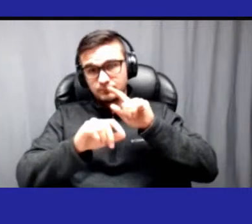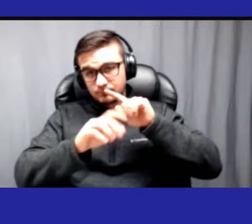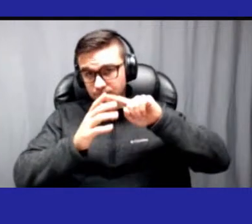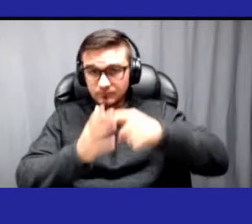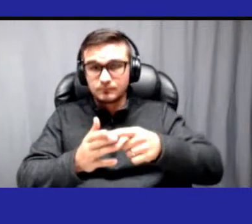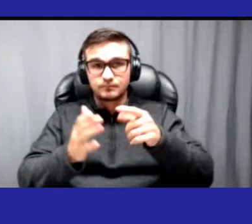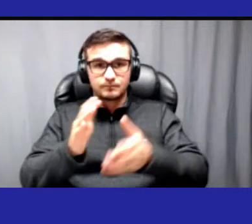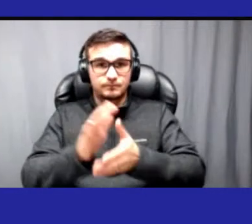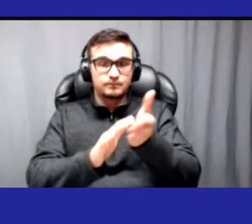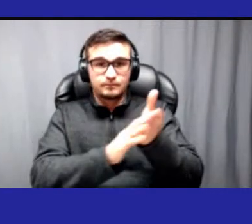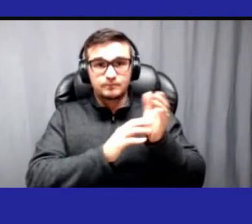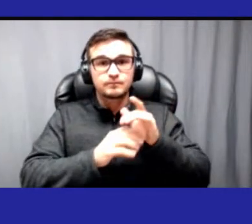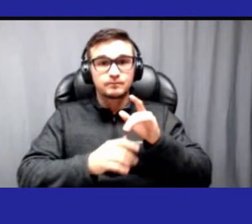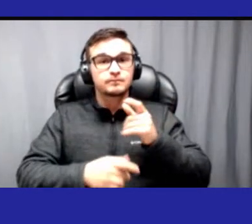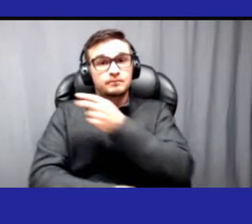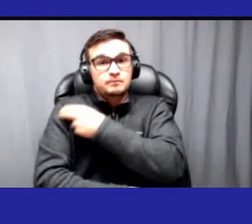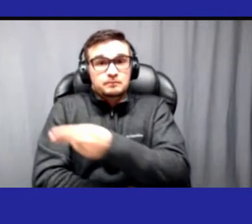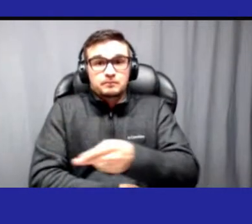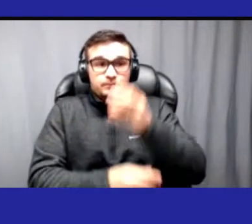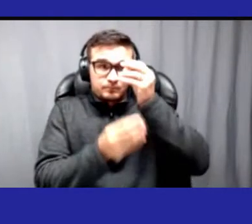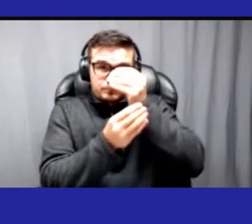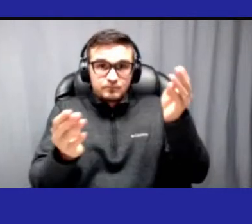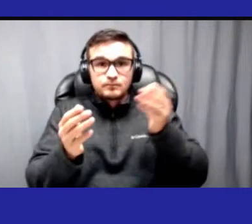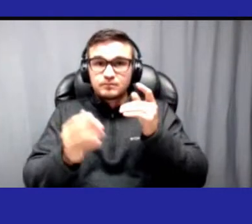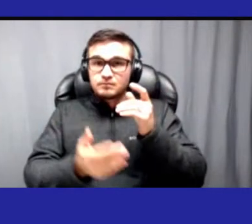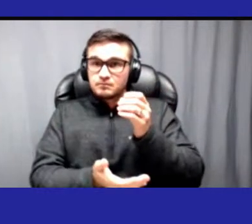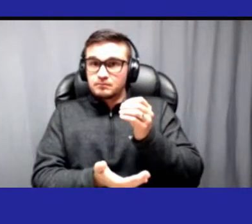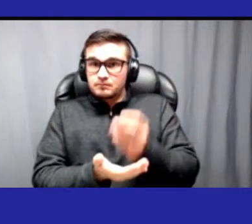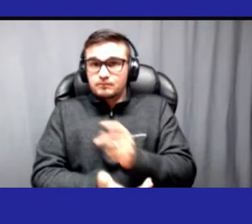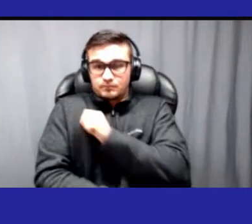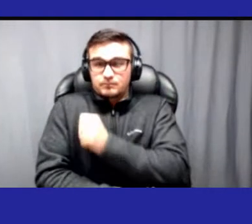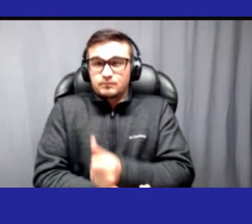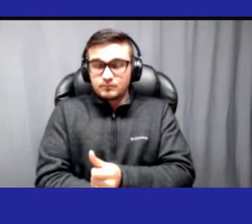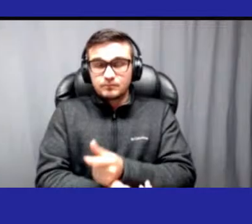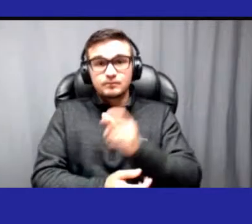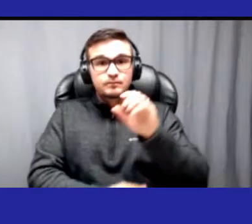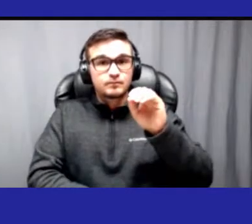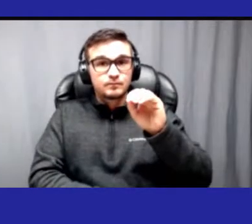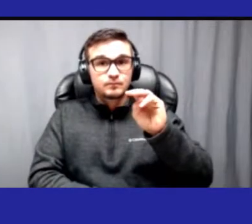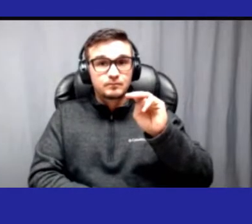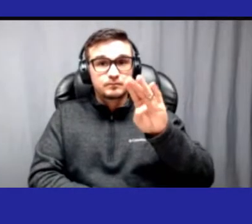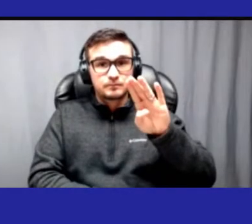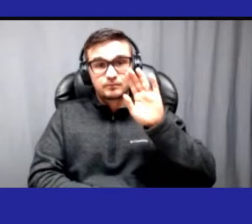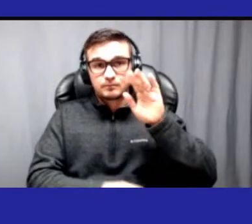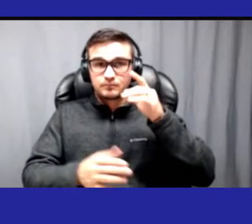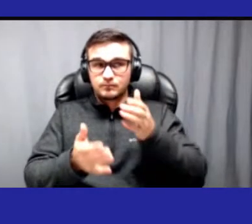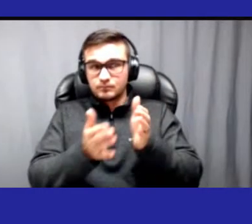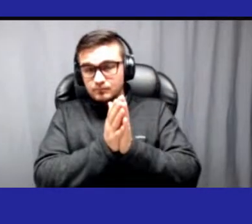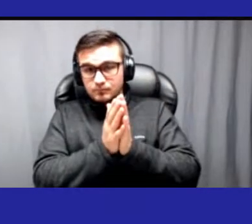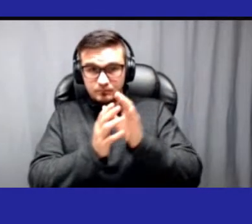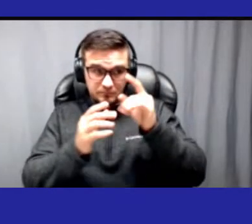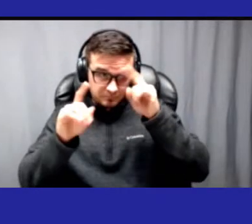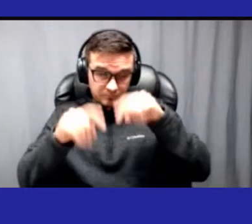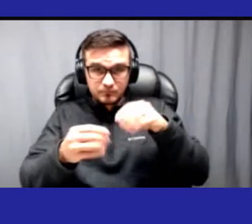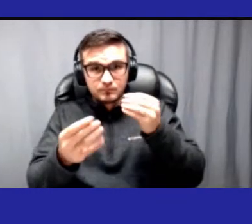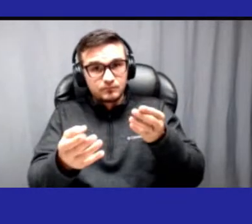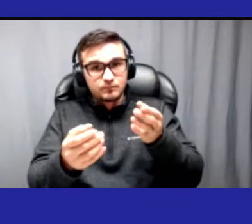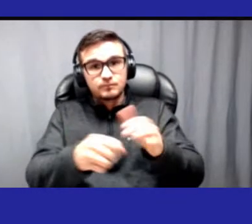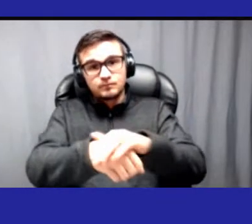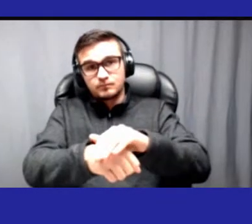that President CEO approval, and OMB will be asked to provide agreement to cover incurred costs prior to vendors beginning